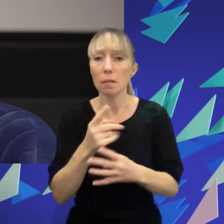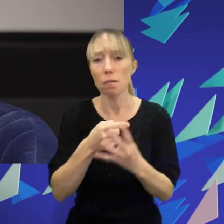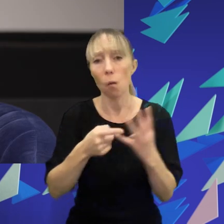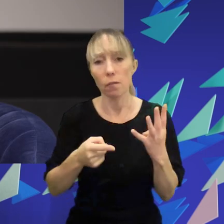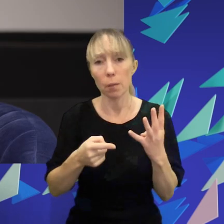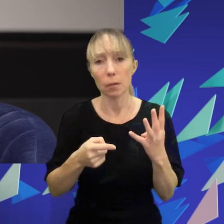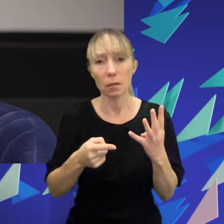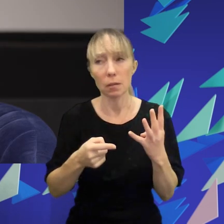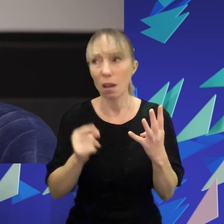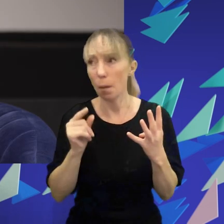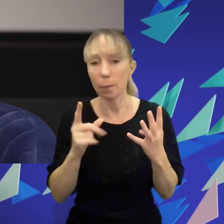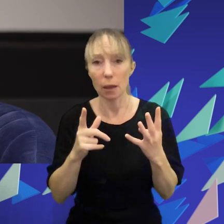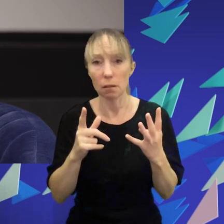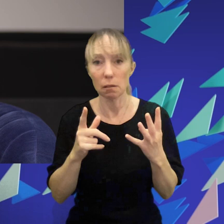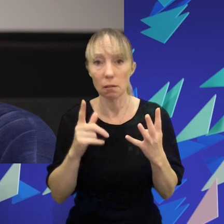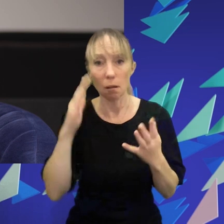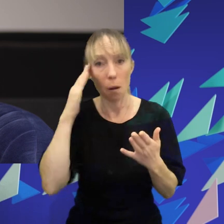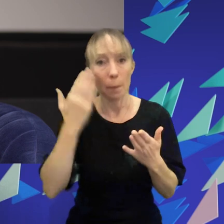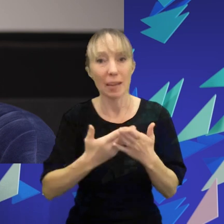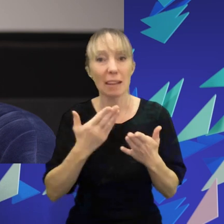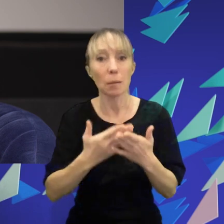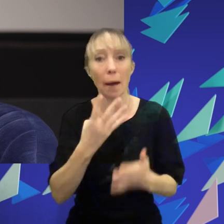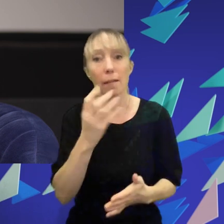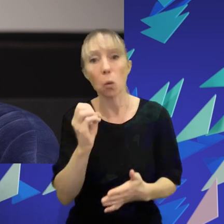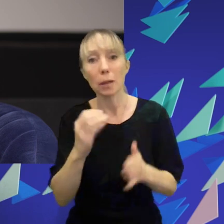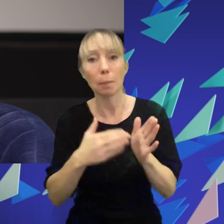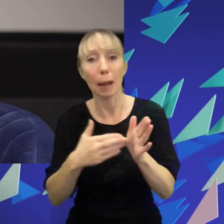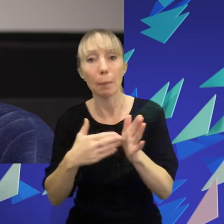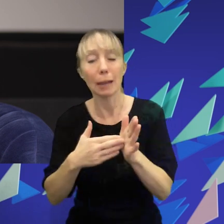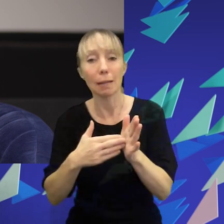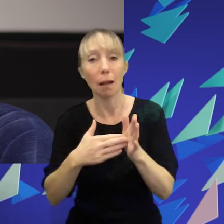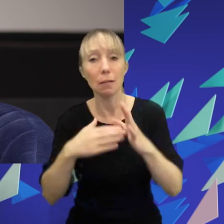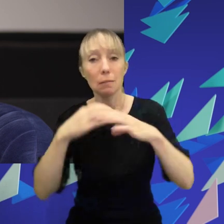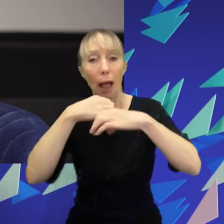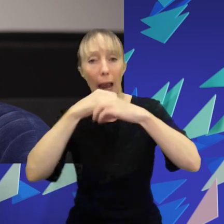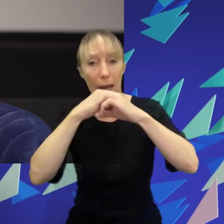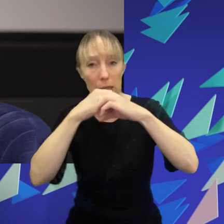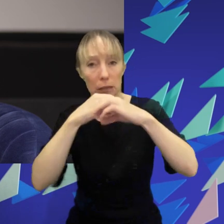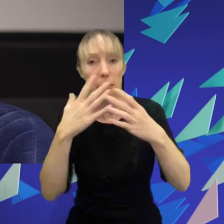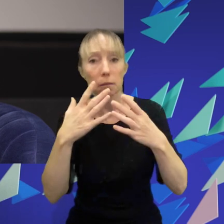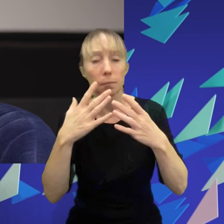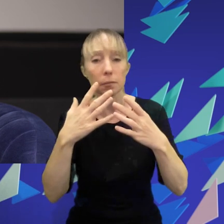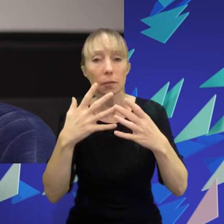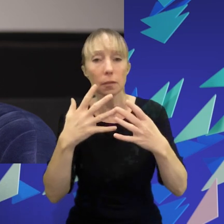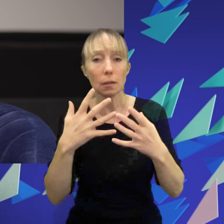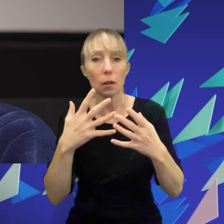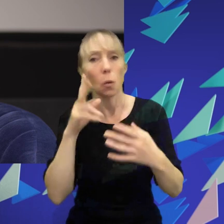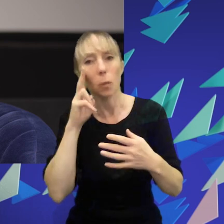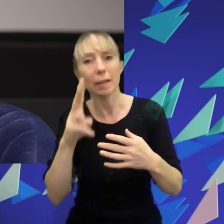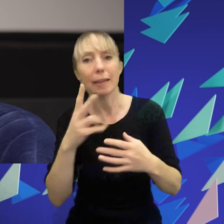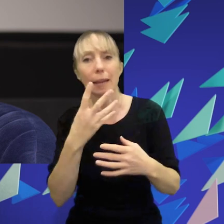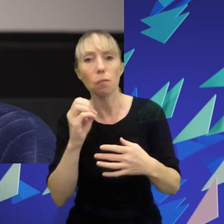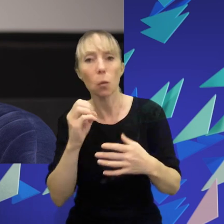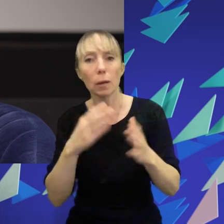in my first four films, I was obsessed with the 40 millimeters lens, which was the way I thought that we see in 40 millimeters,